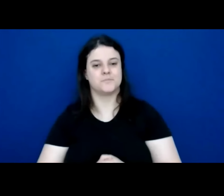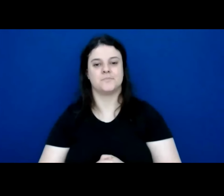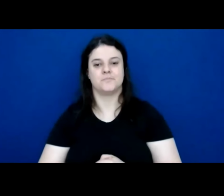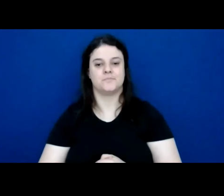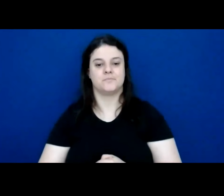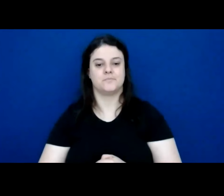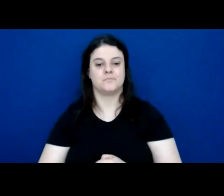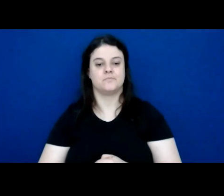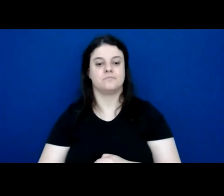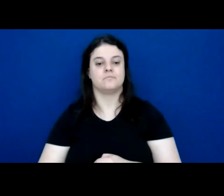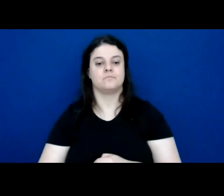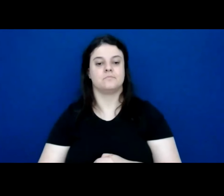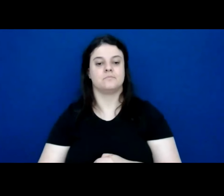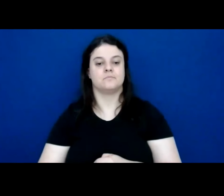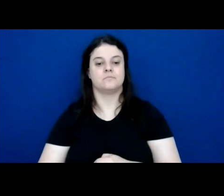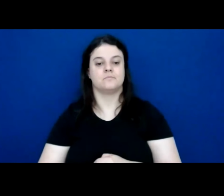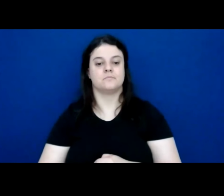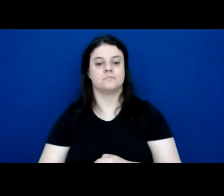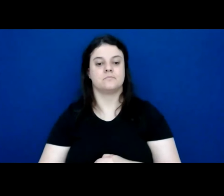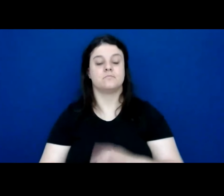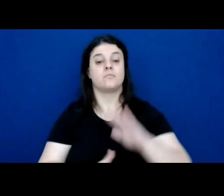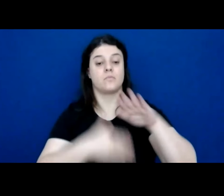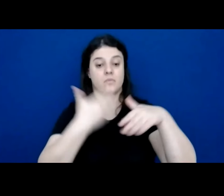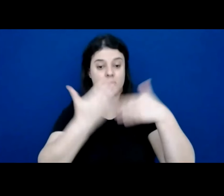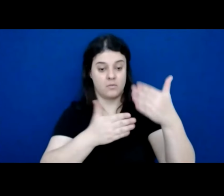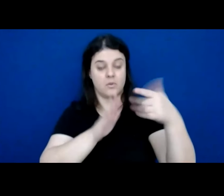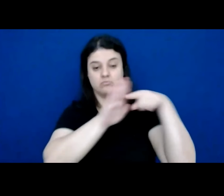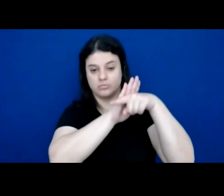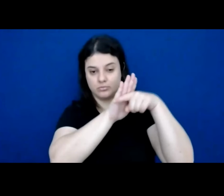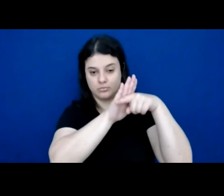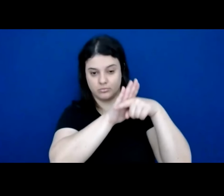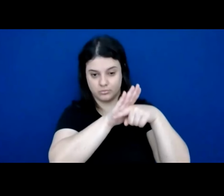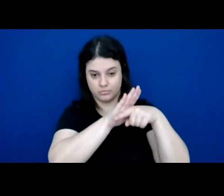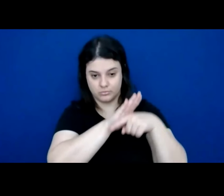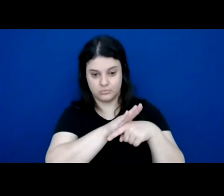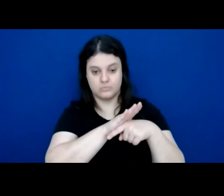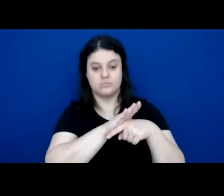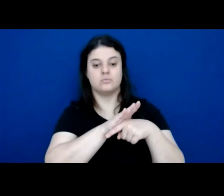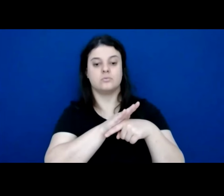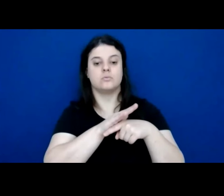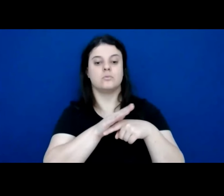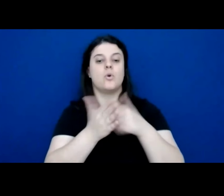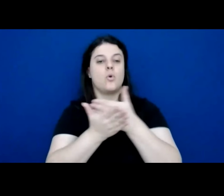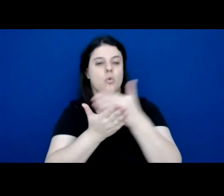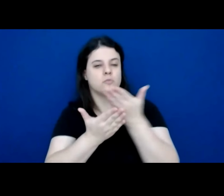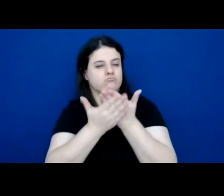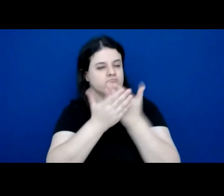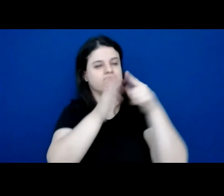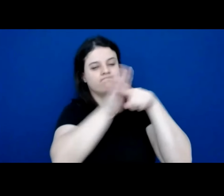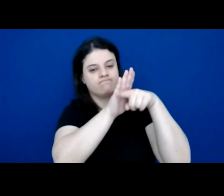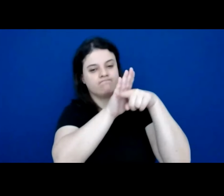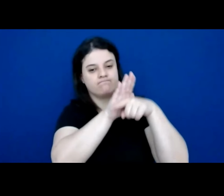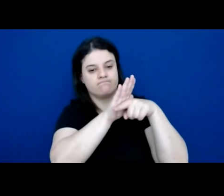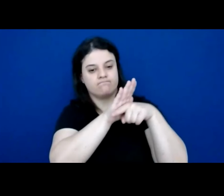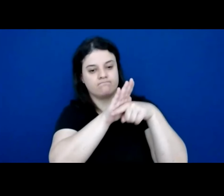And then researcher Edwards, he started to do research from